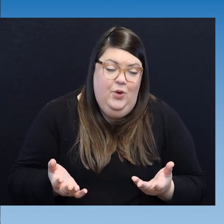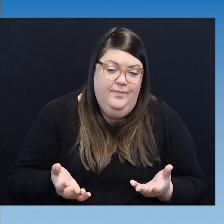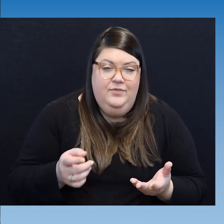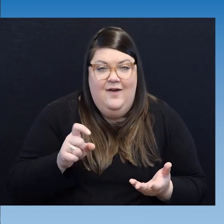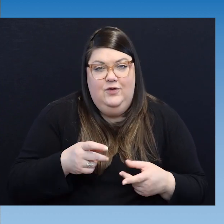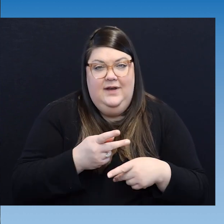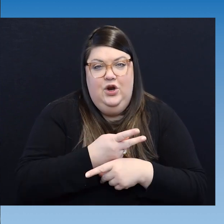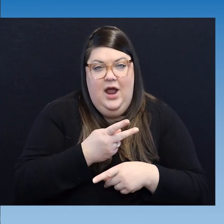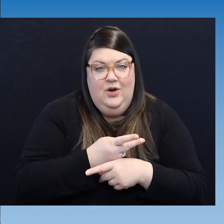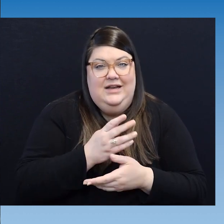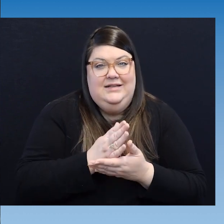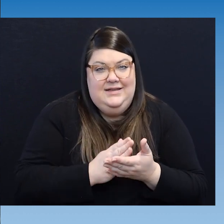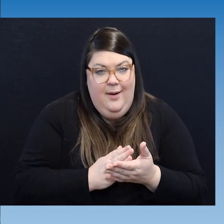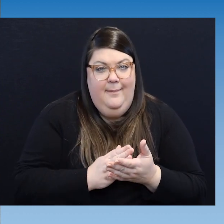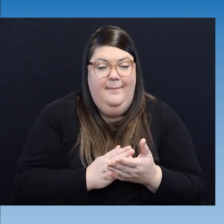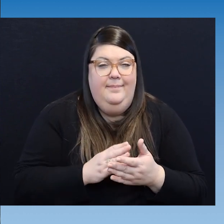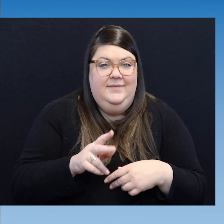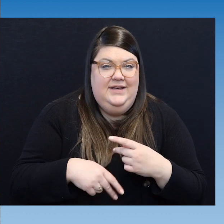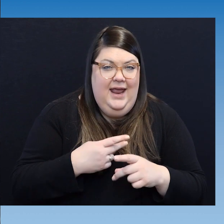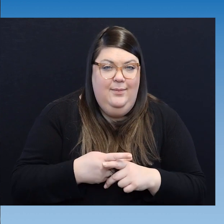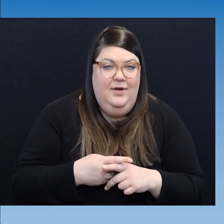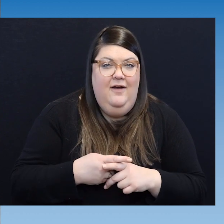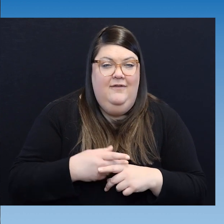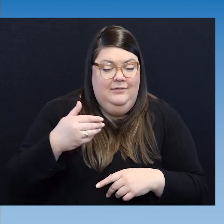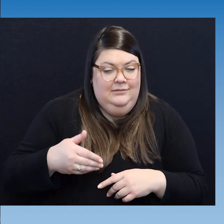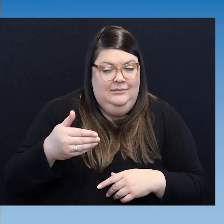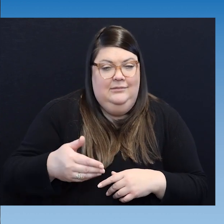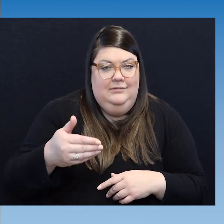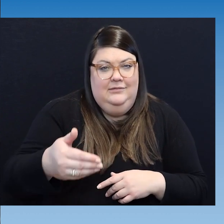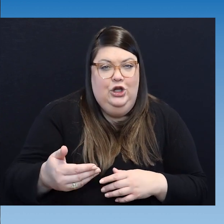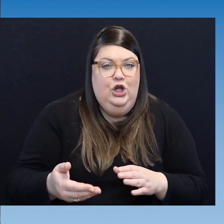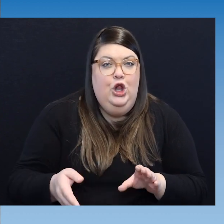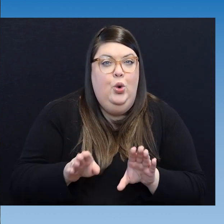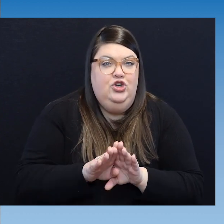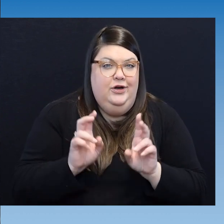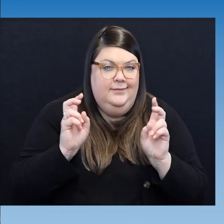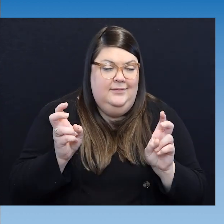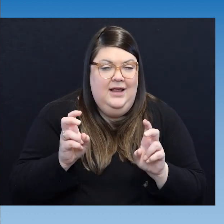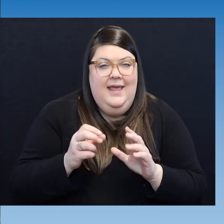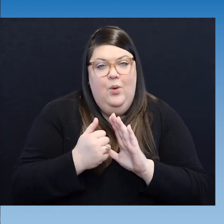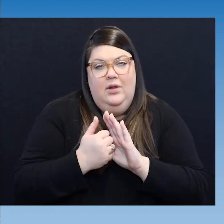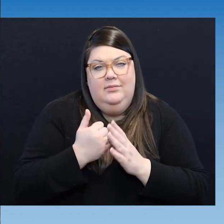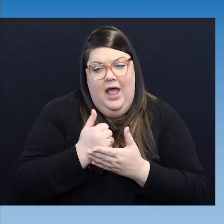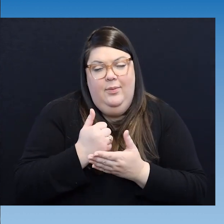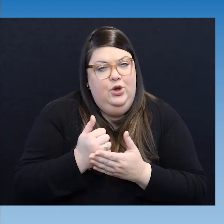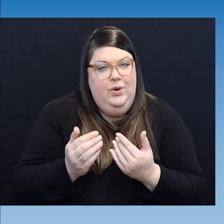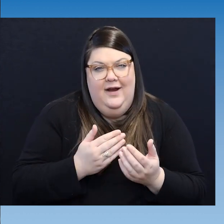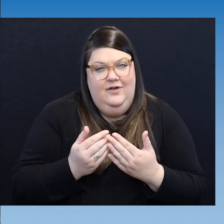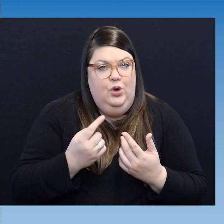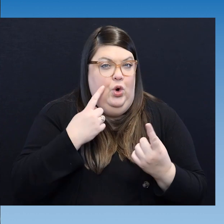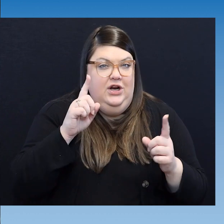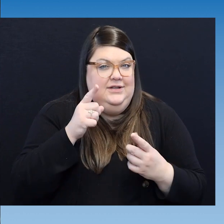So you have to figure out some sort of ritualistic closure that helps you, whatever that is